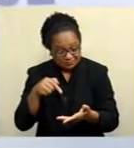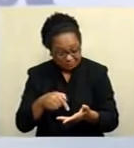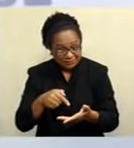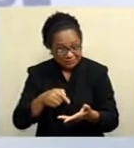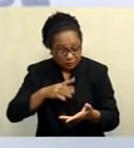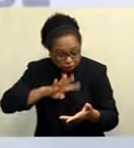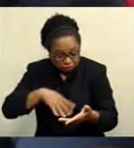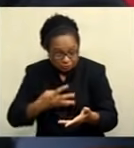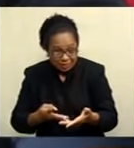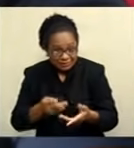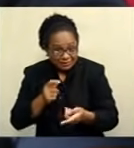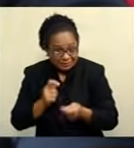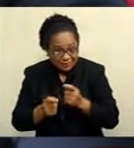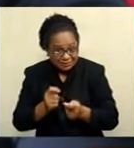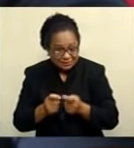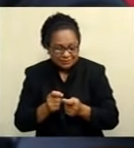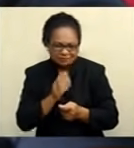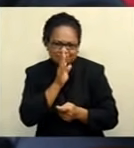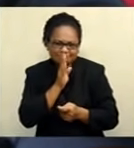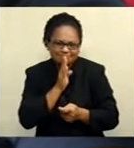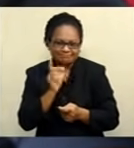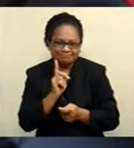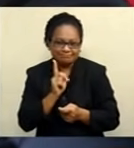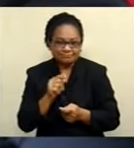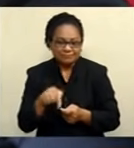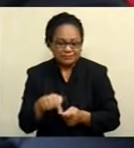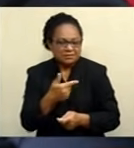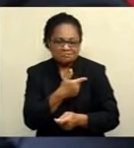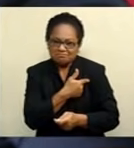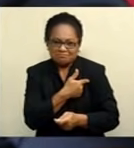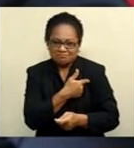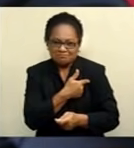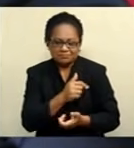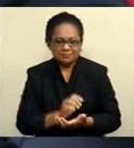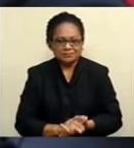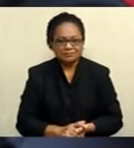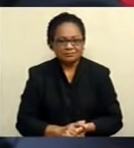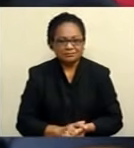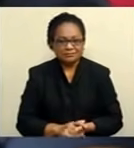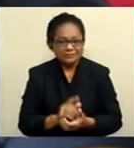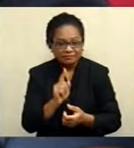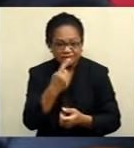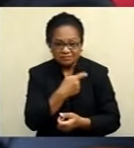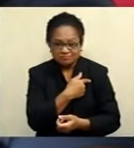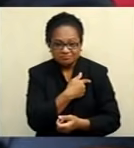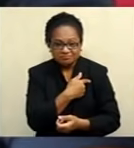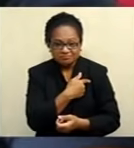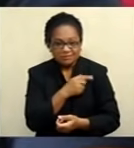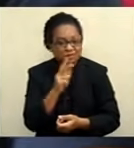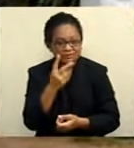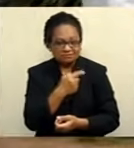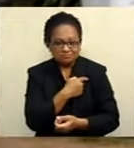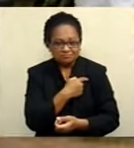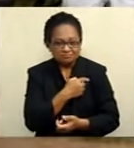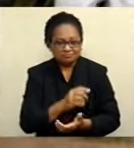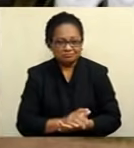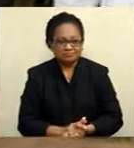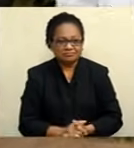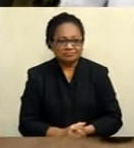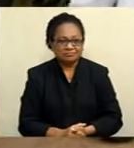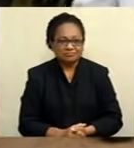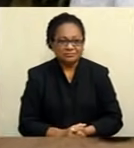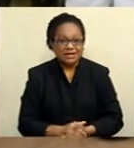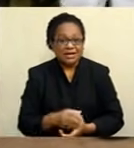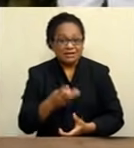it's sad to say that most of them didn't take their jab, not even the first one or the second one. A cancer